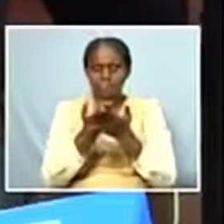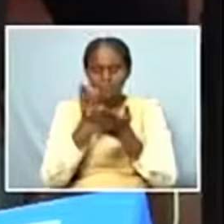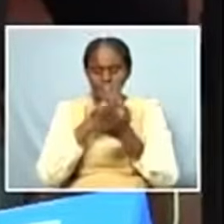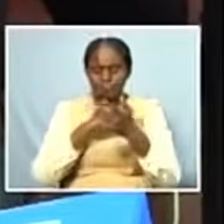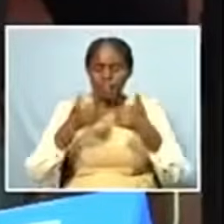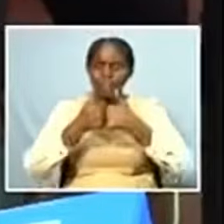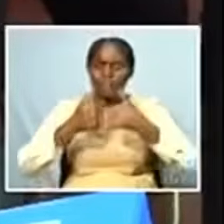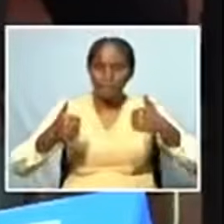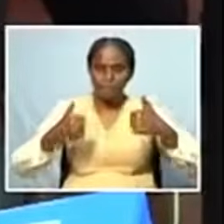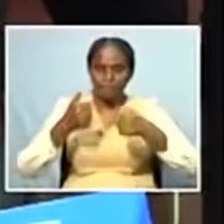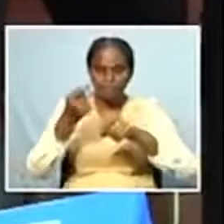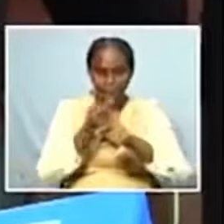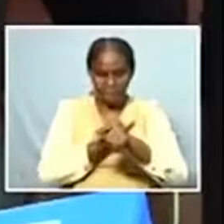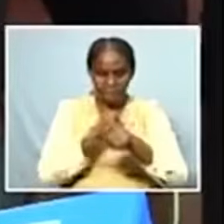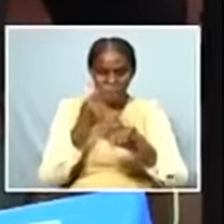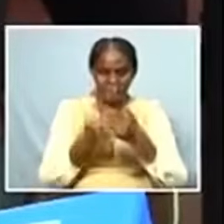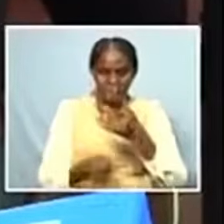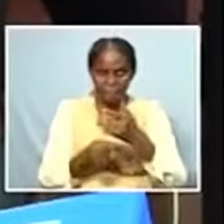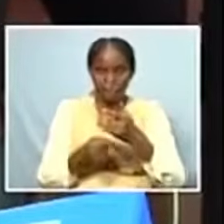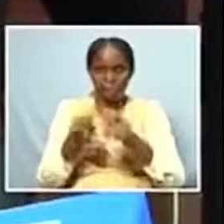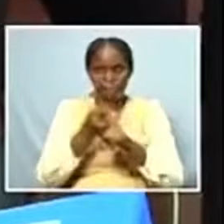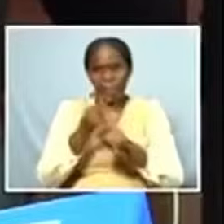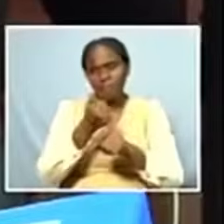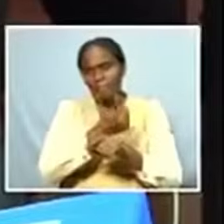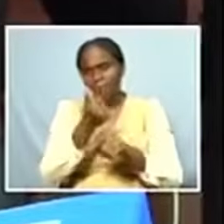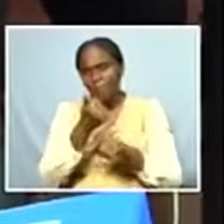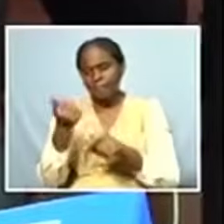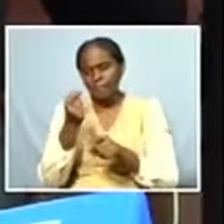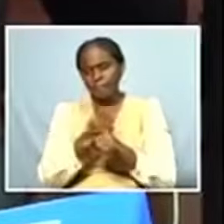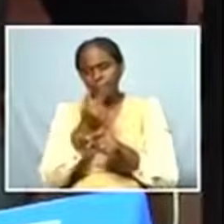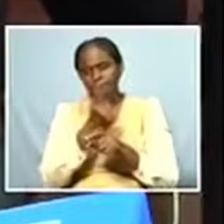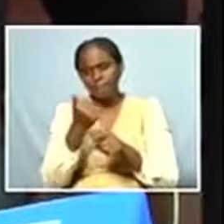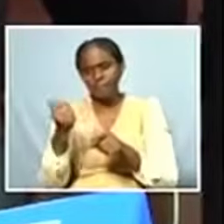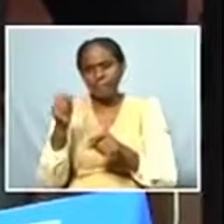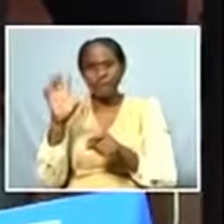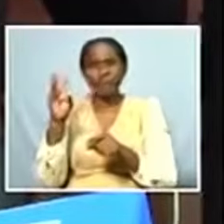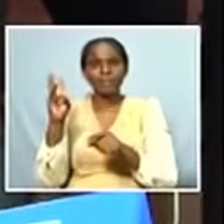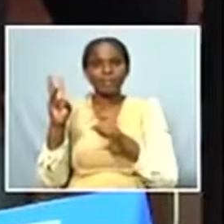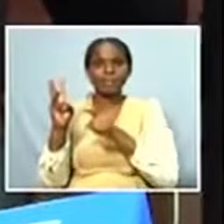separately from the other 6.